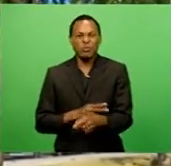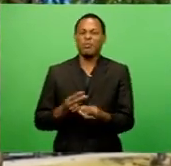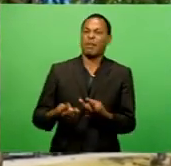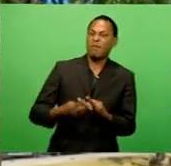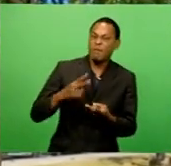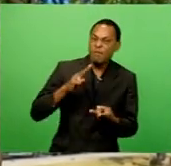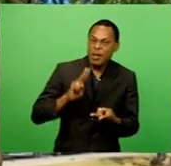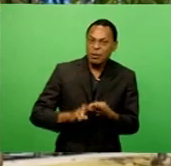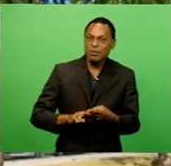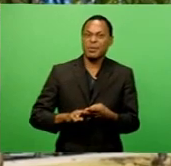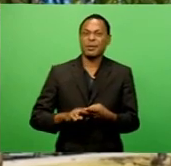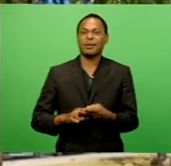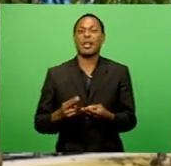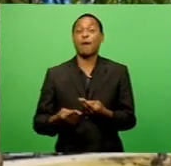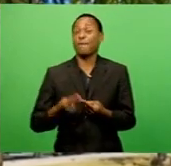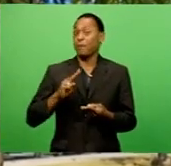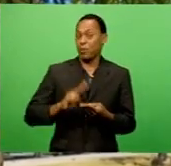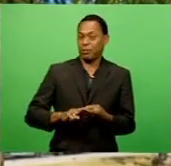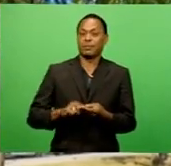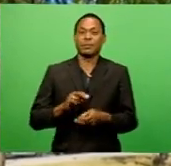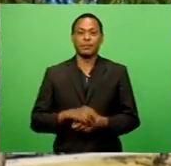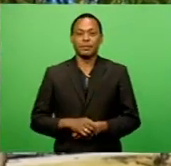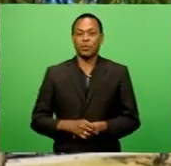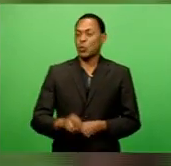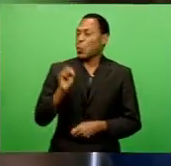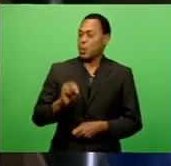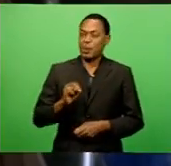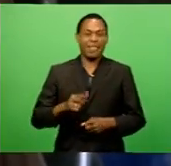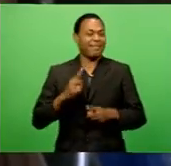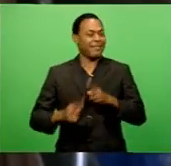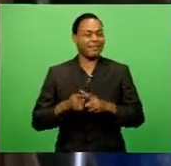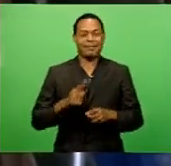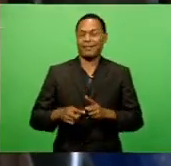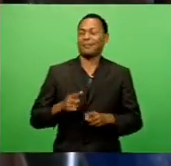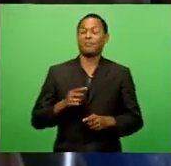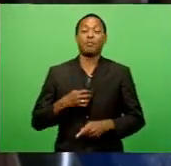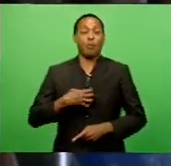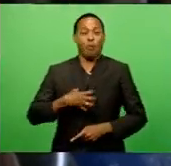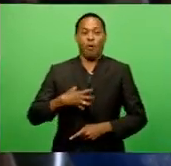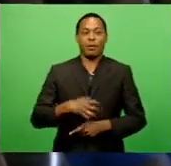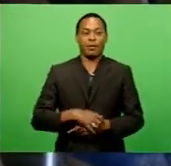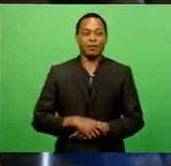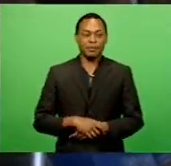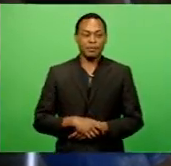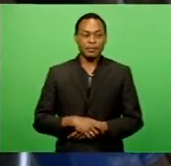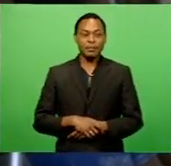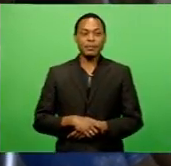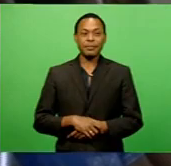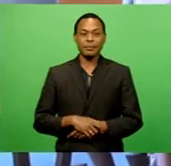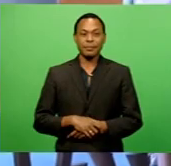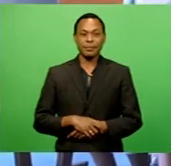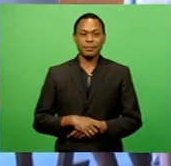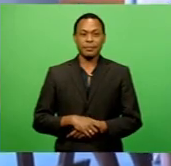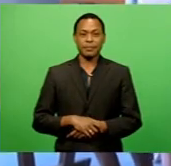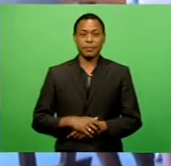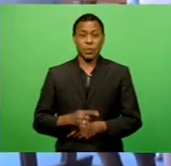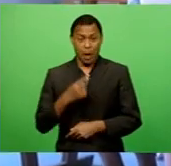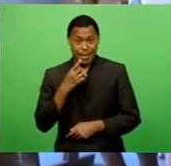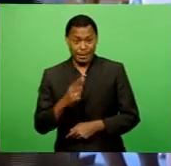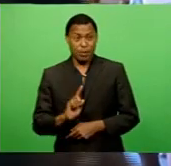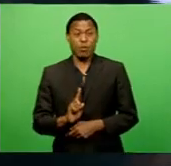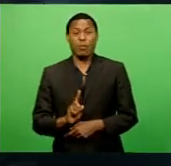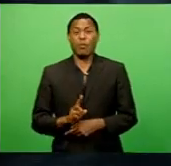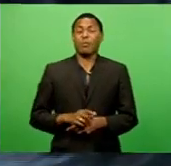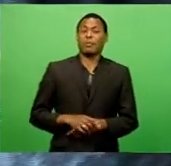more fast foods. So we need to exercise more. Health Minister Dr. Efraimi Wanganambete says there is a higher chance the percentage